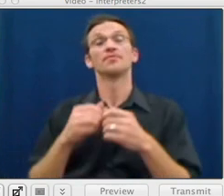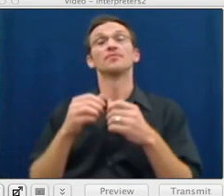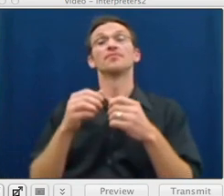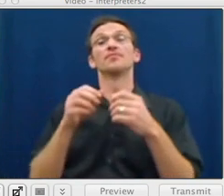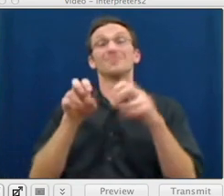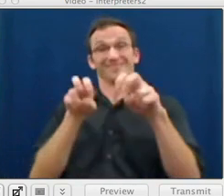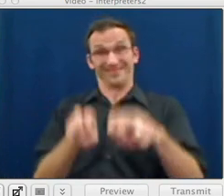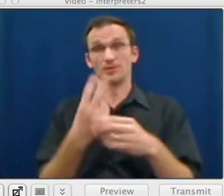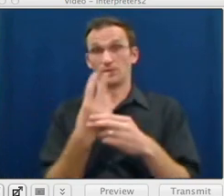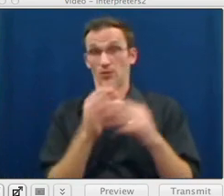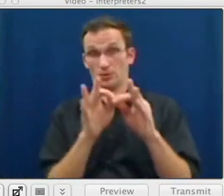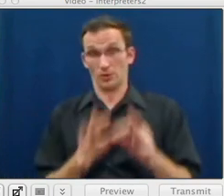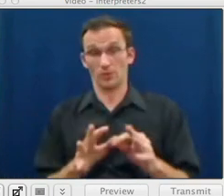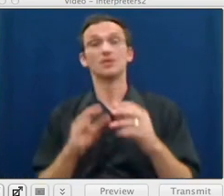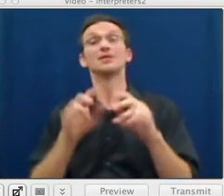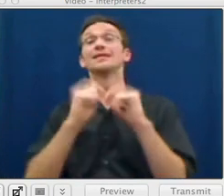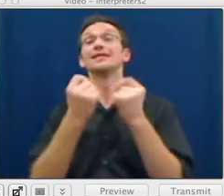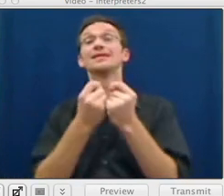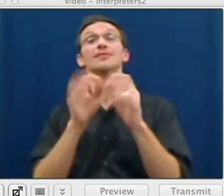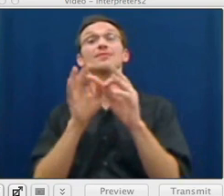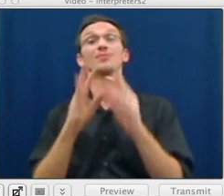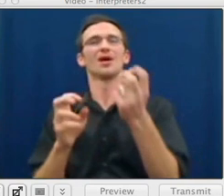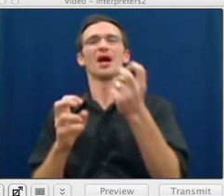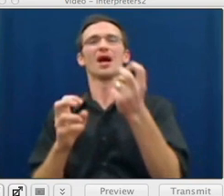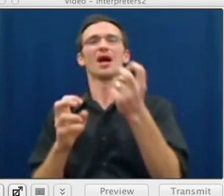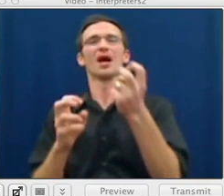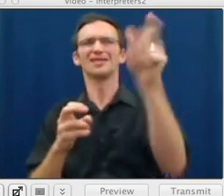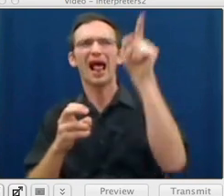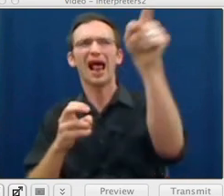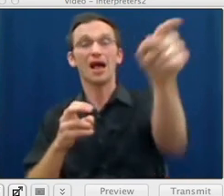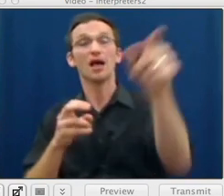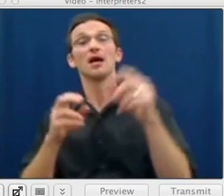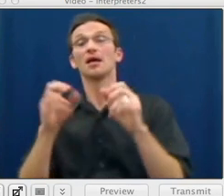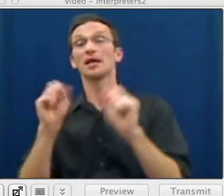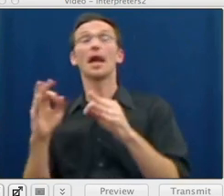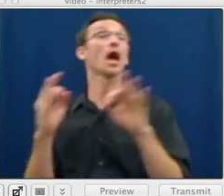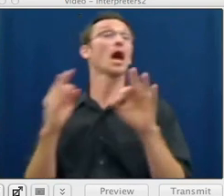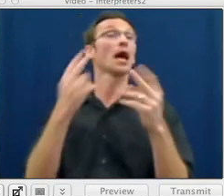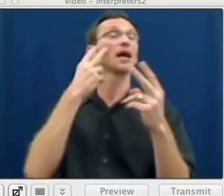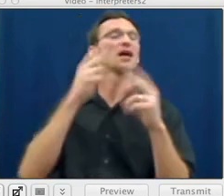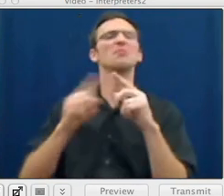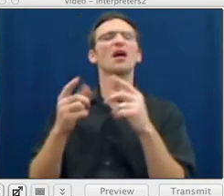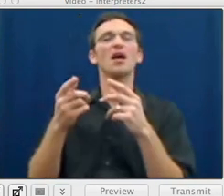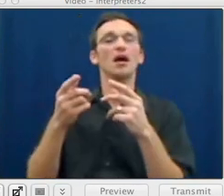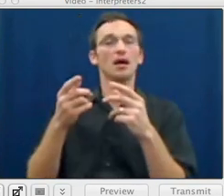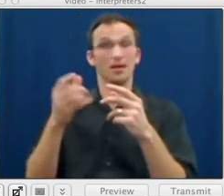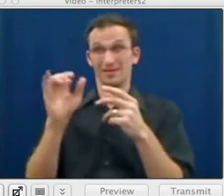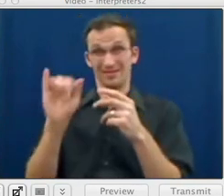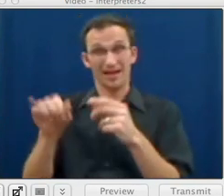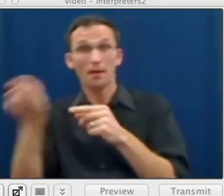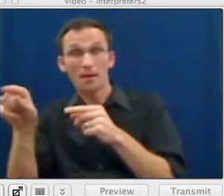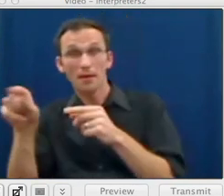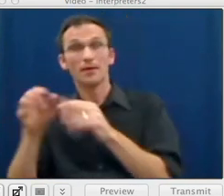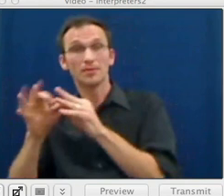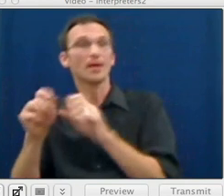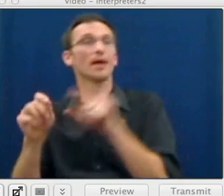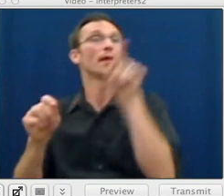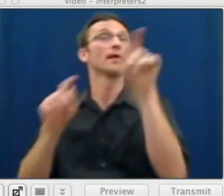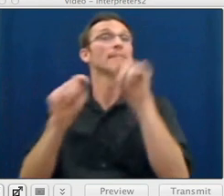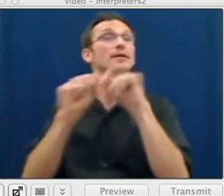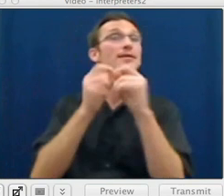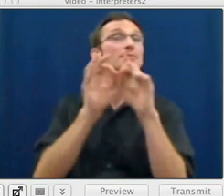back, could be seen, but it was not terribly intimate communication between her and her teamer.